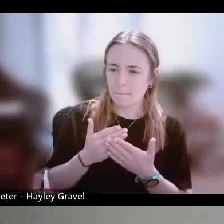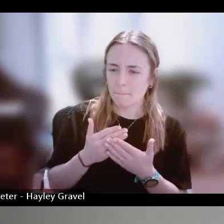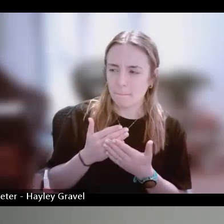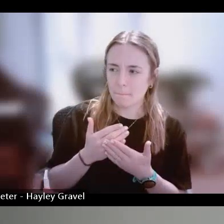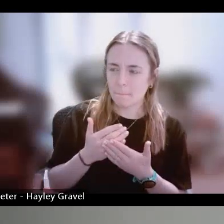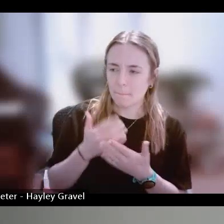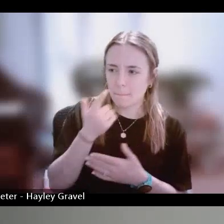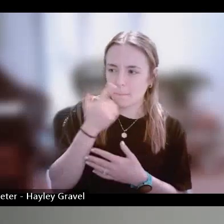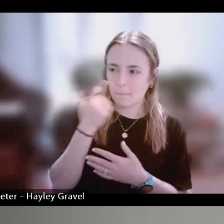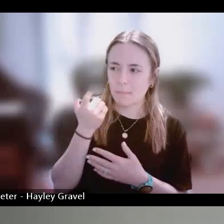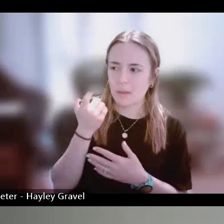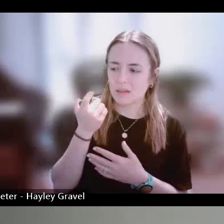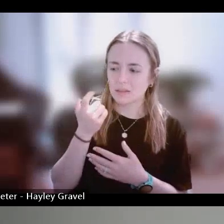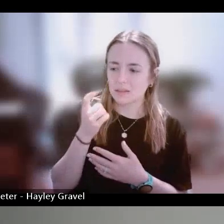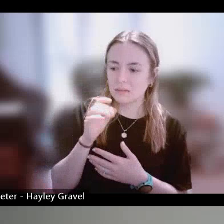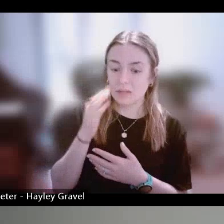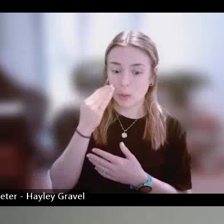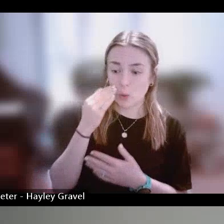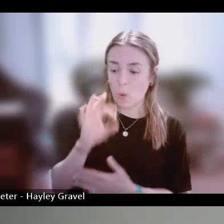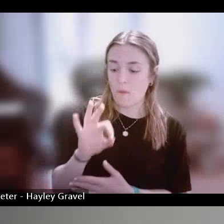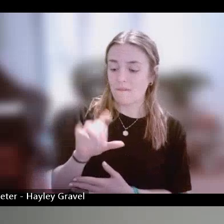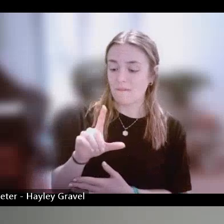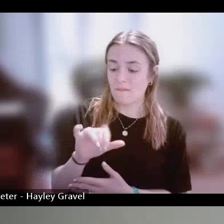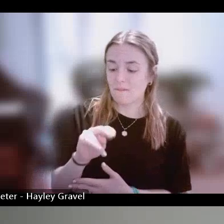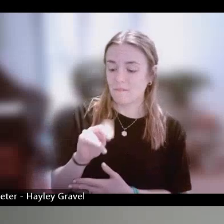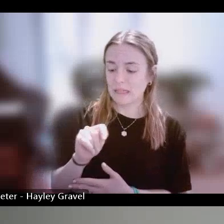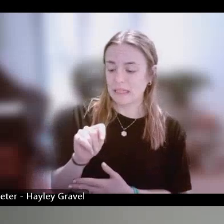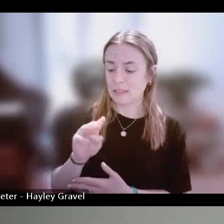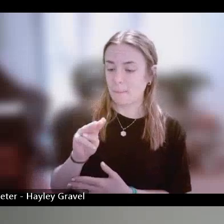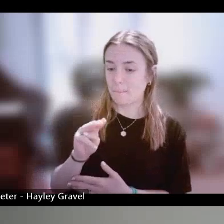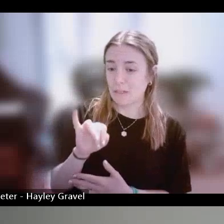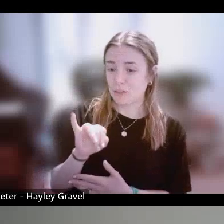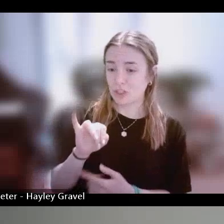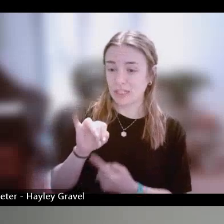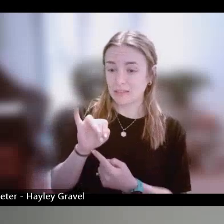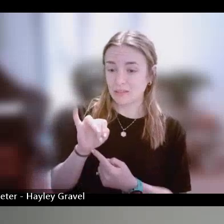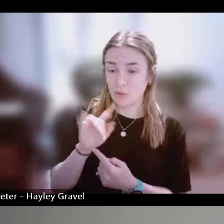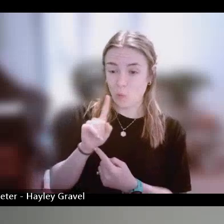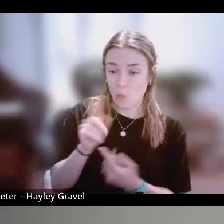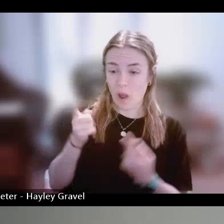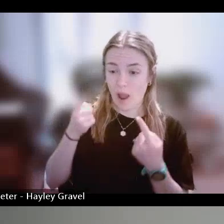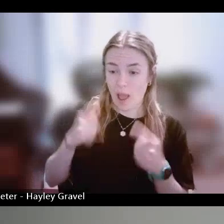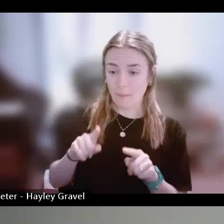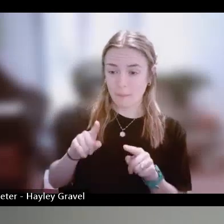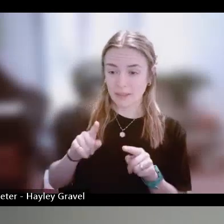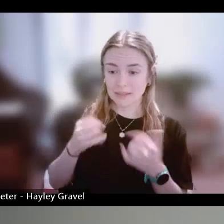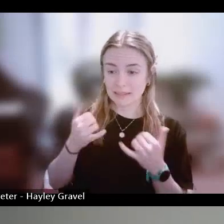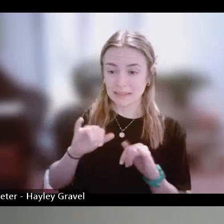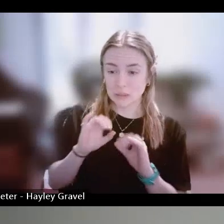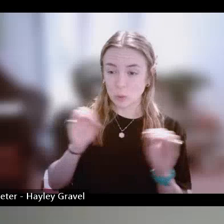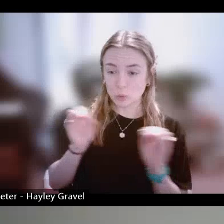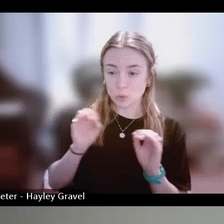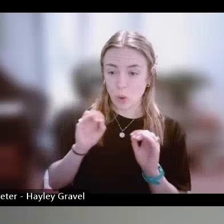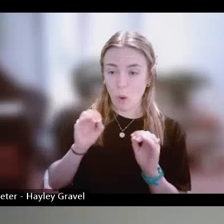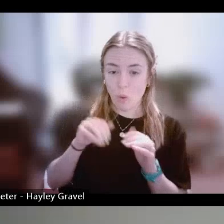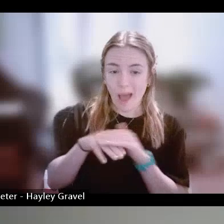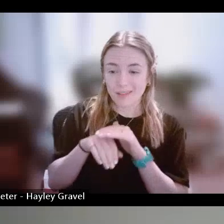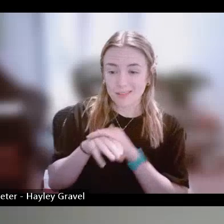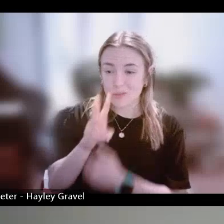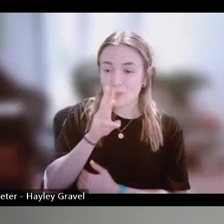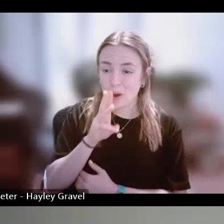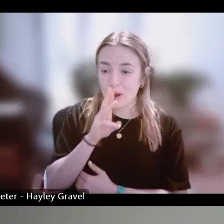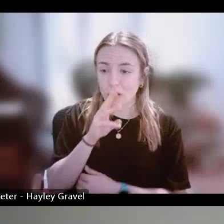still know that they still don't have access to clean water. Okay. Which is wild, but yeah, there's that, and there's